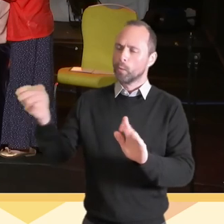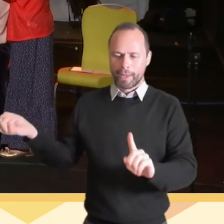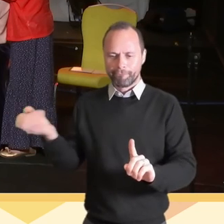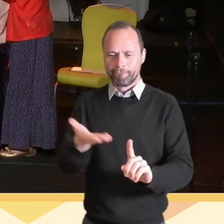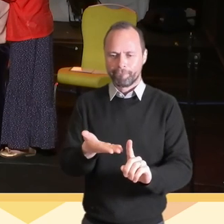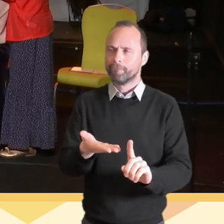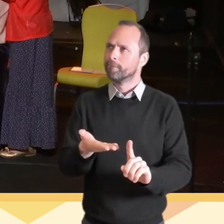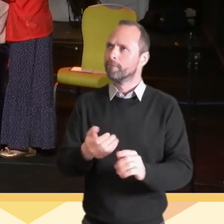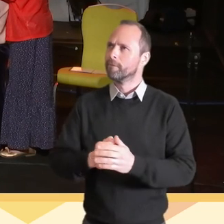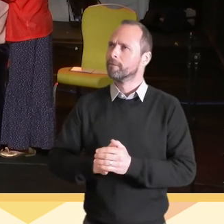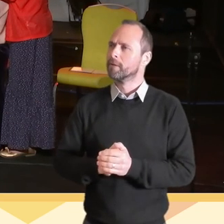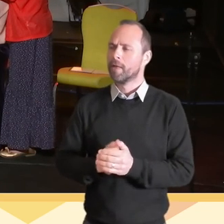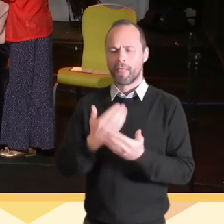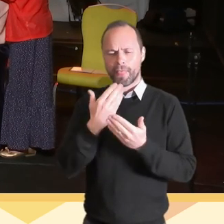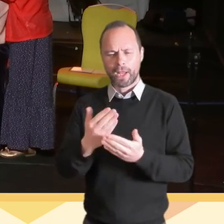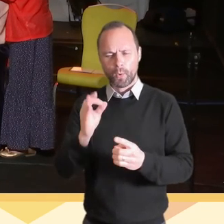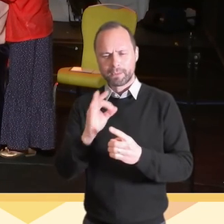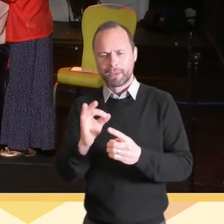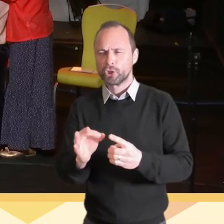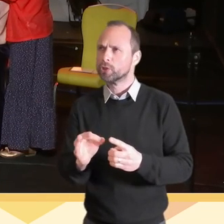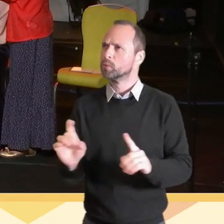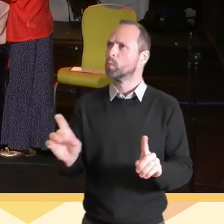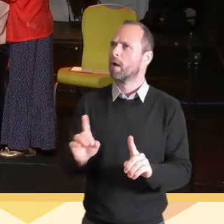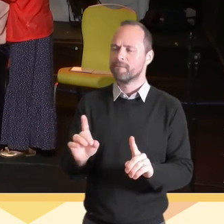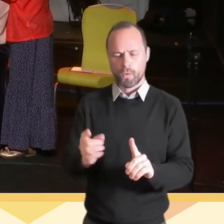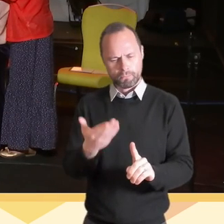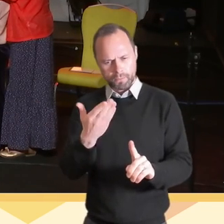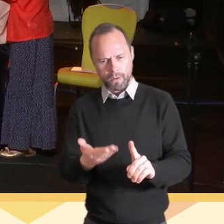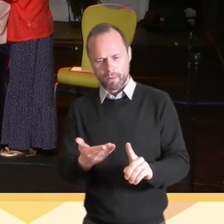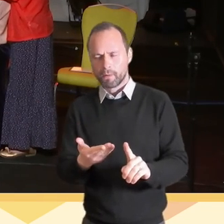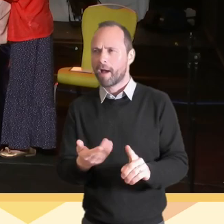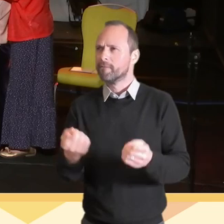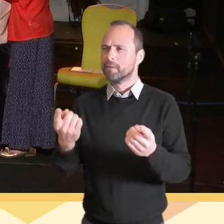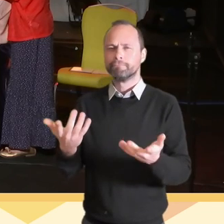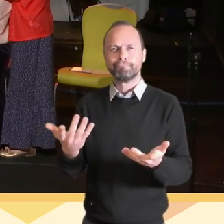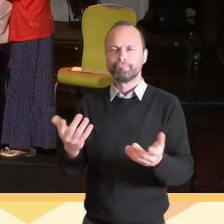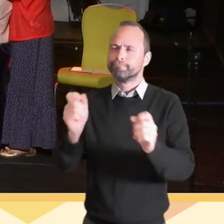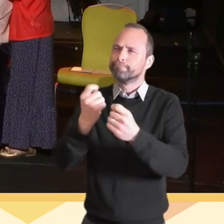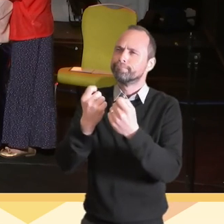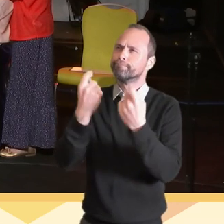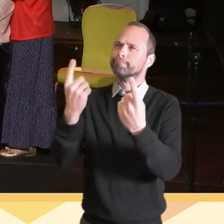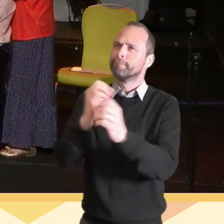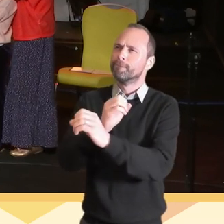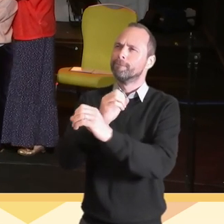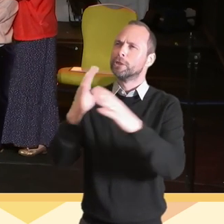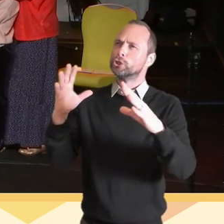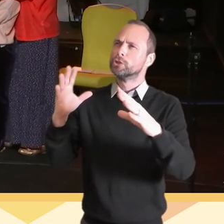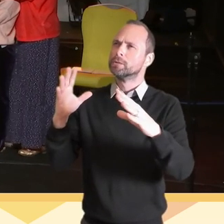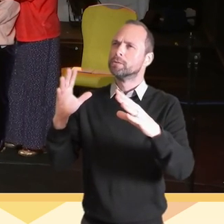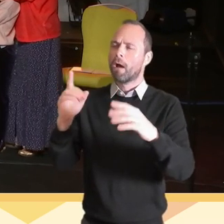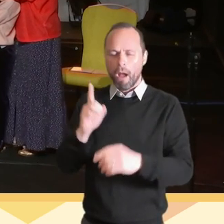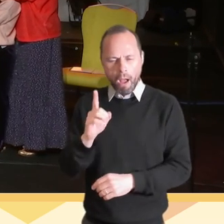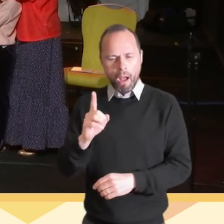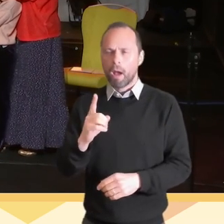We thank you especially for granting her the eyes to see that we can together and by